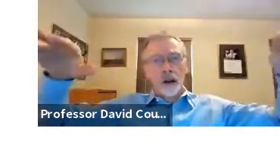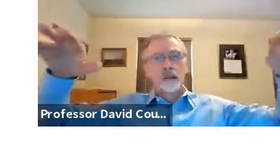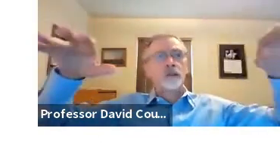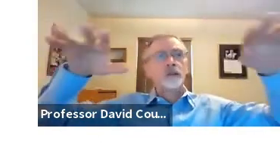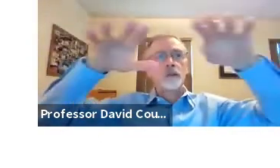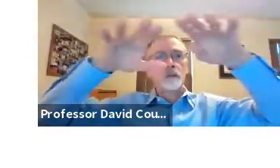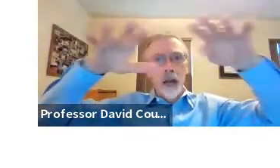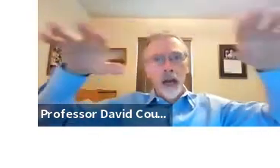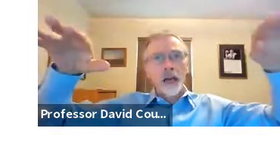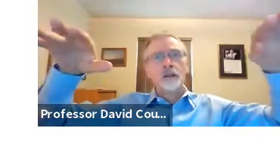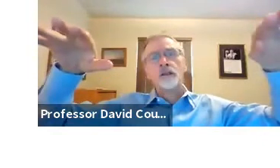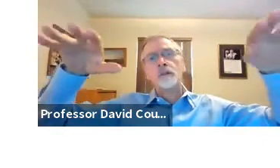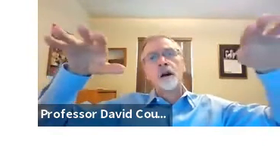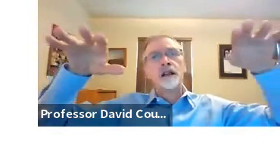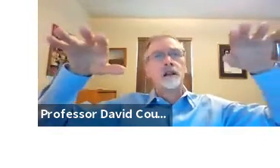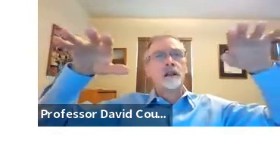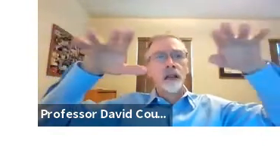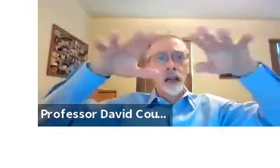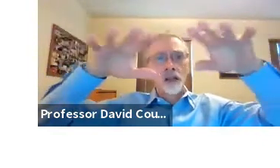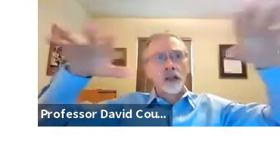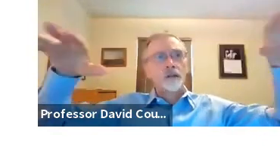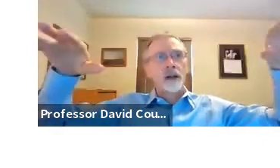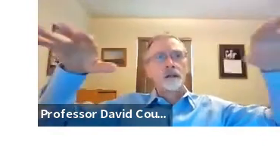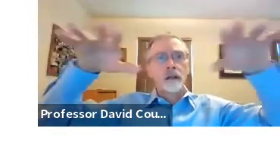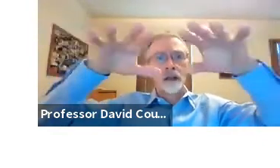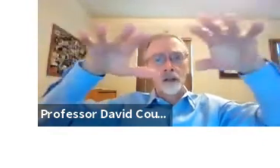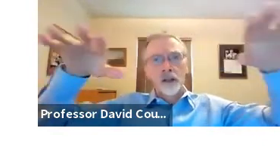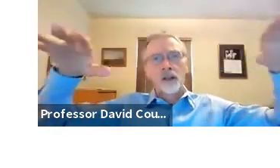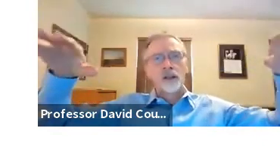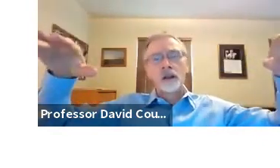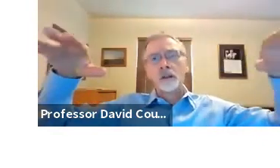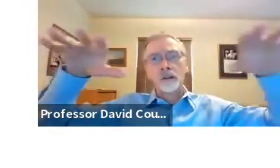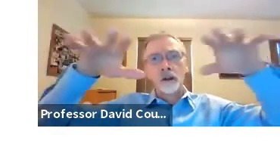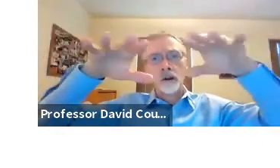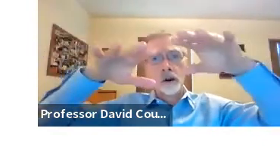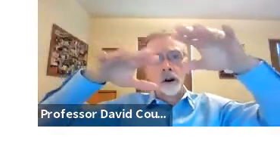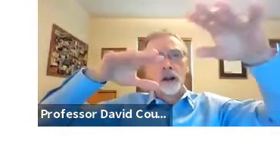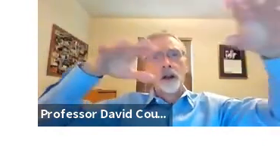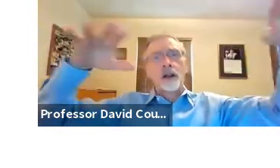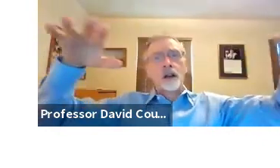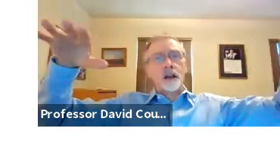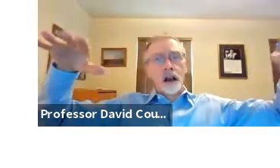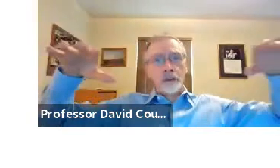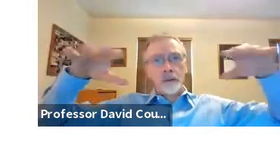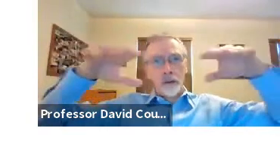despite losses from AIDS, despite the aging of that 60s and 70s cohort. Enough